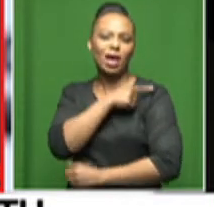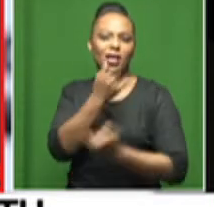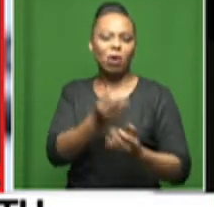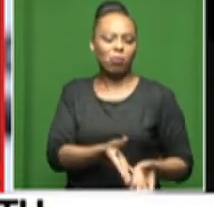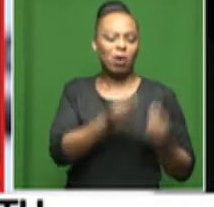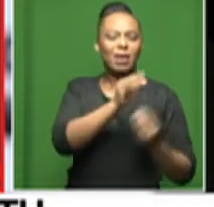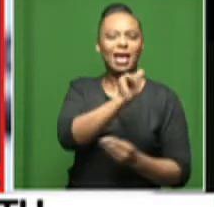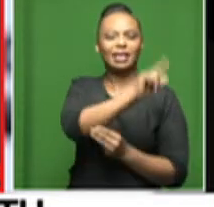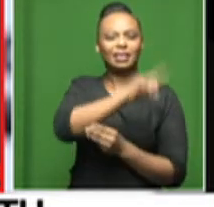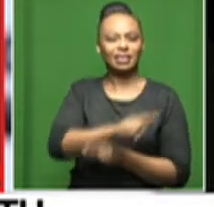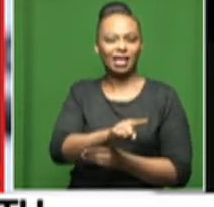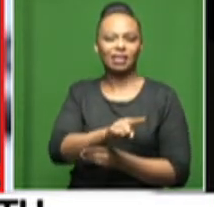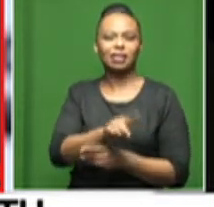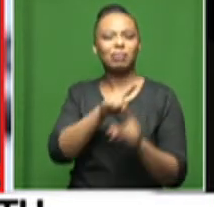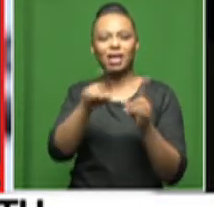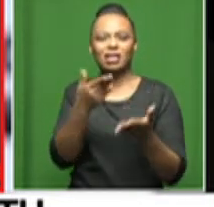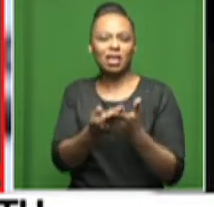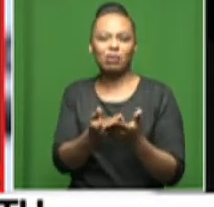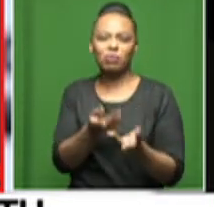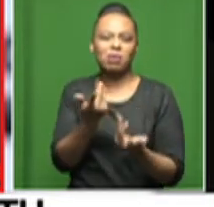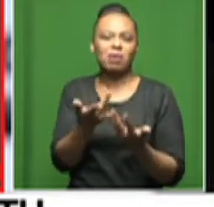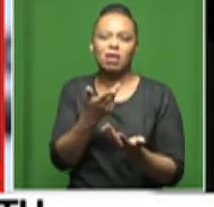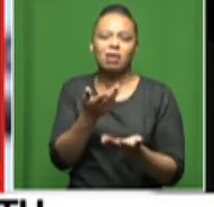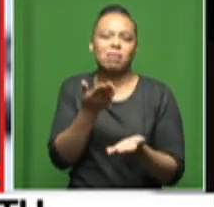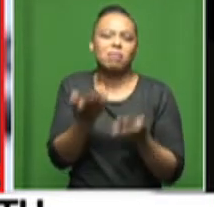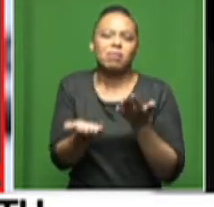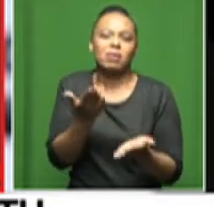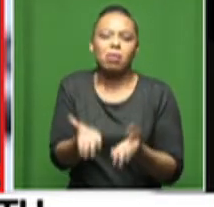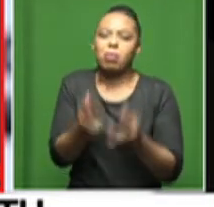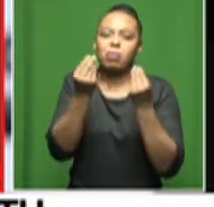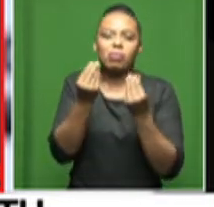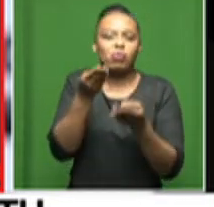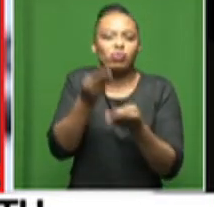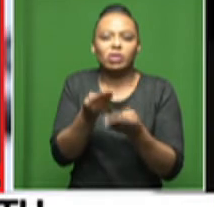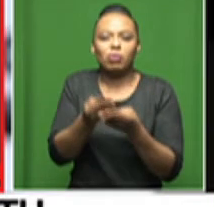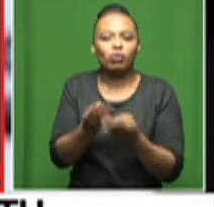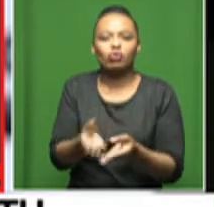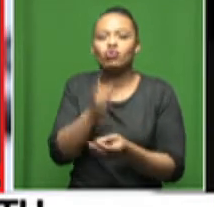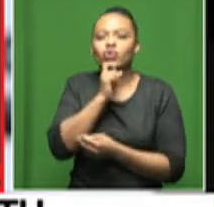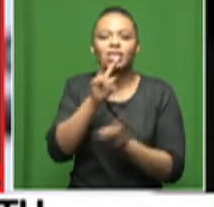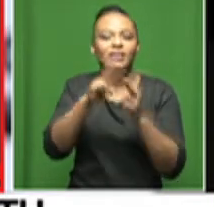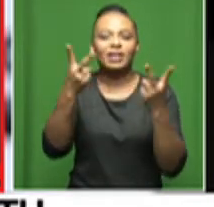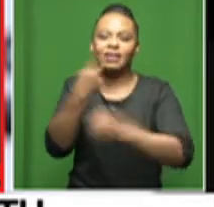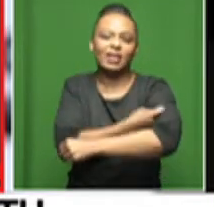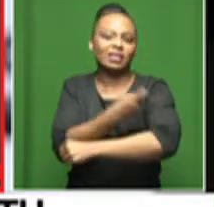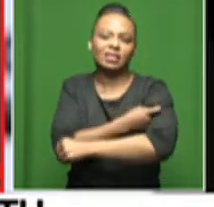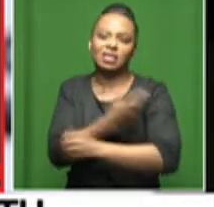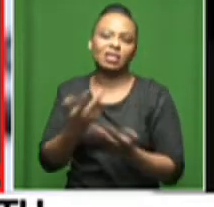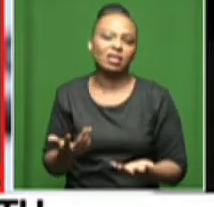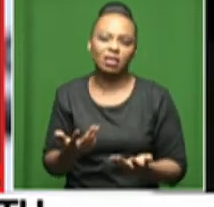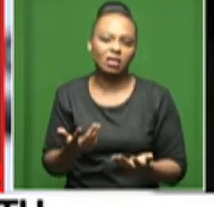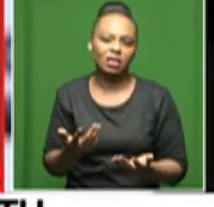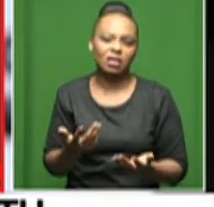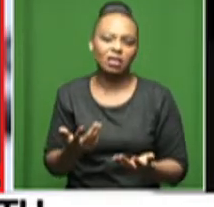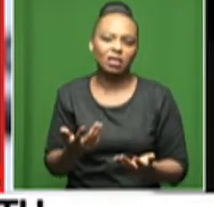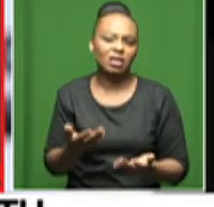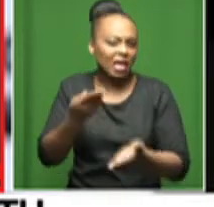Astrazeneca vaccine. And I think even on the next level then would be to answer, is it possible to use two different vaccines as